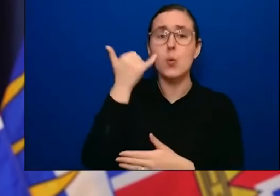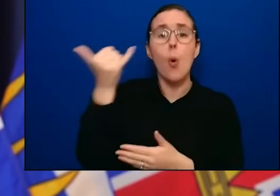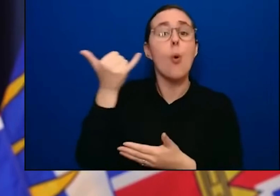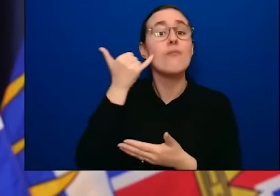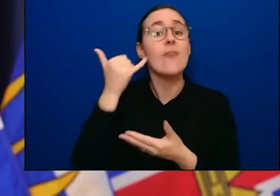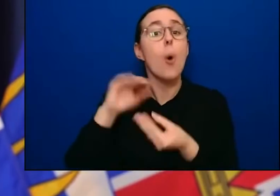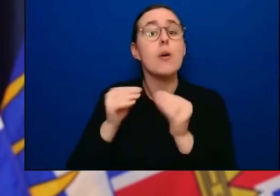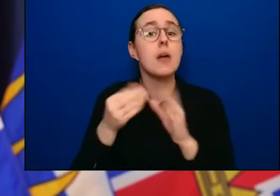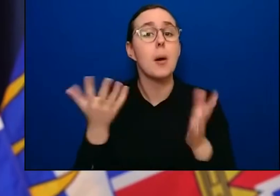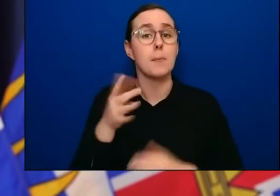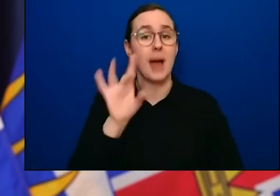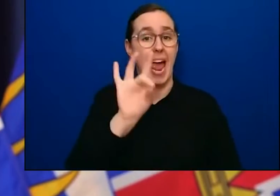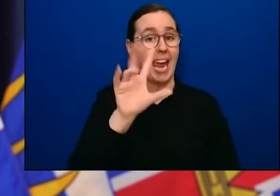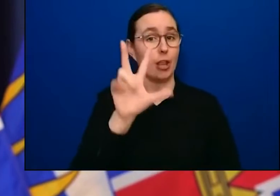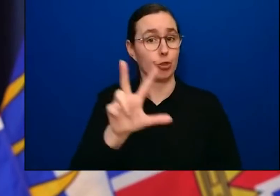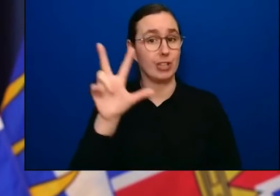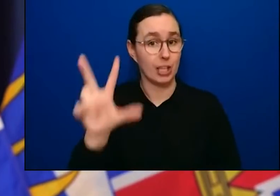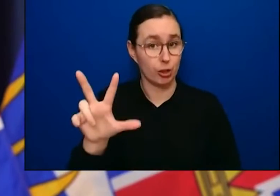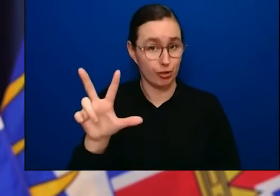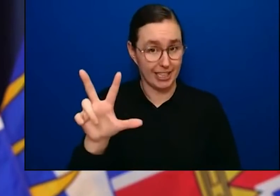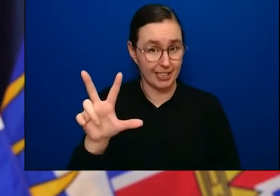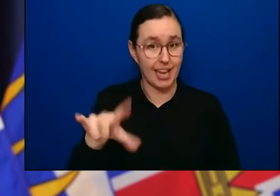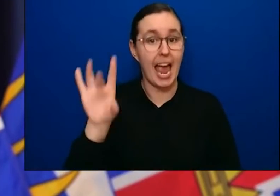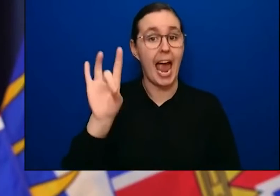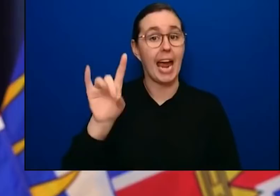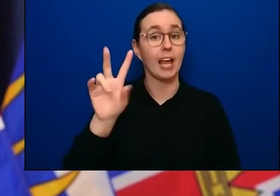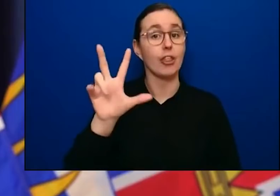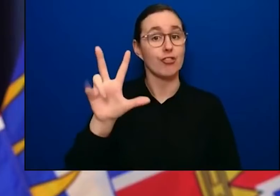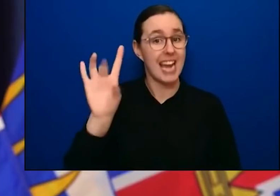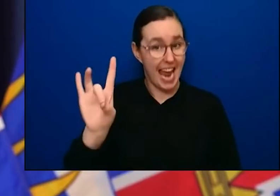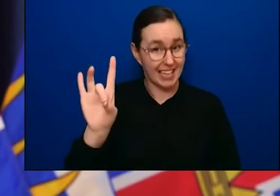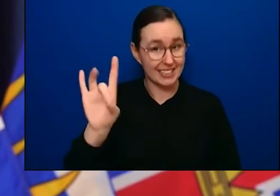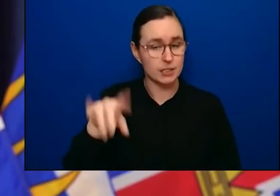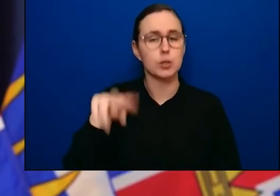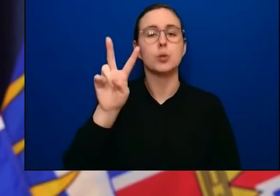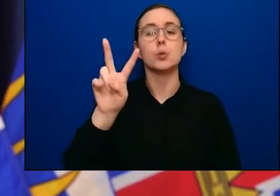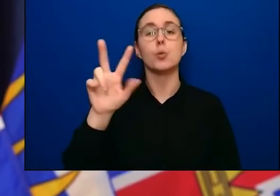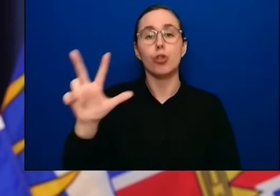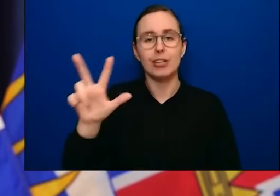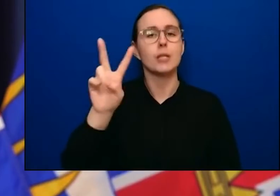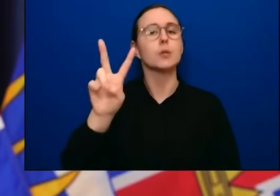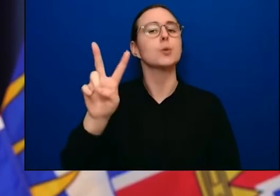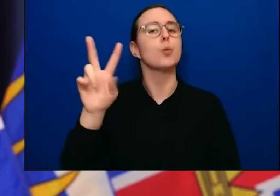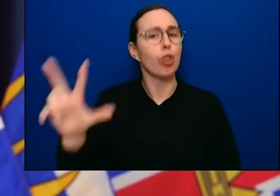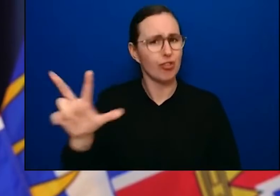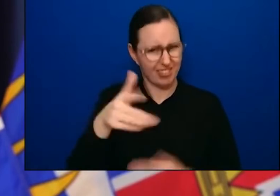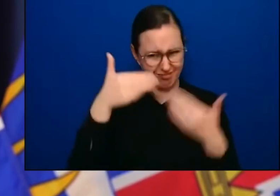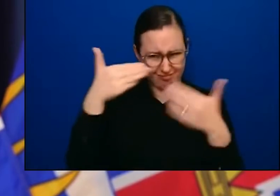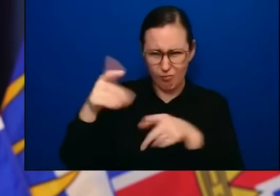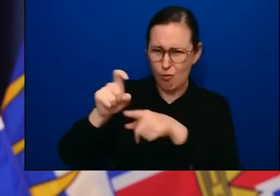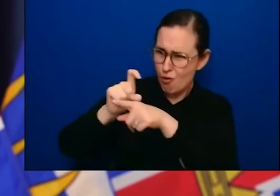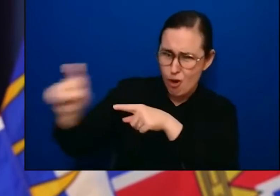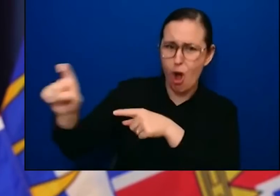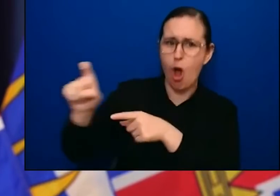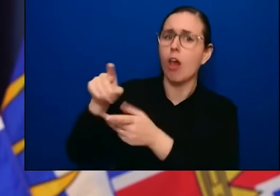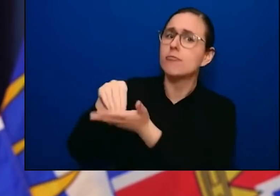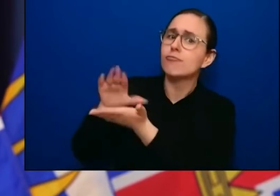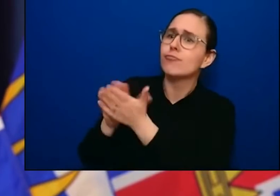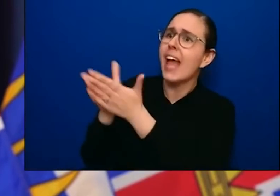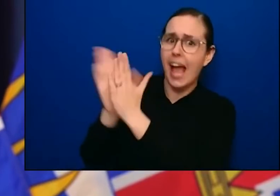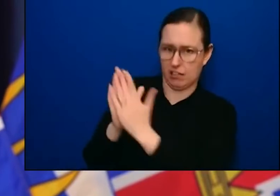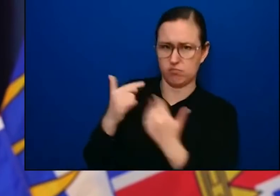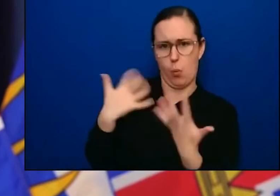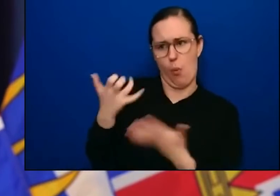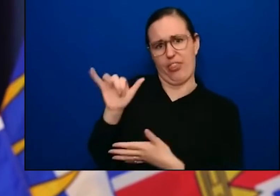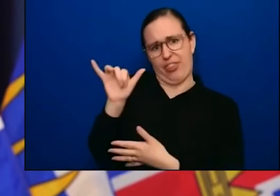1-833-838-2323, and put your name on the list to get your vaccine as soon as possible. And yes, we do see there's quite a lot of people moving back